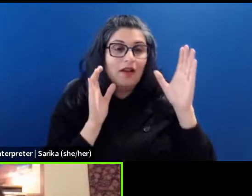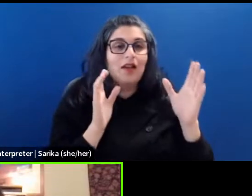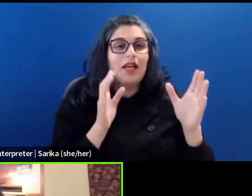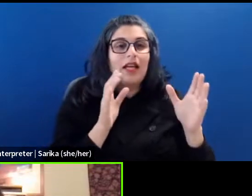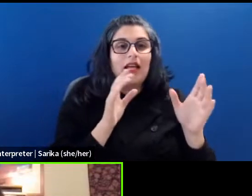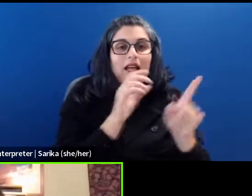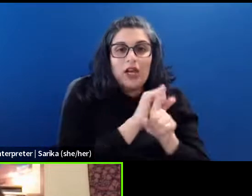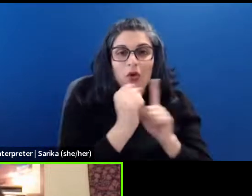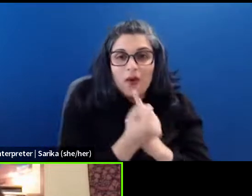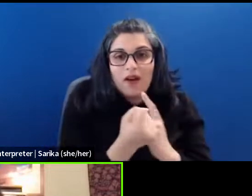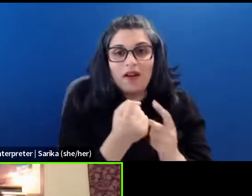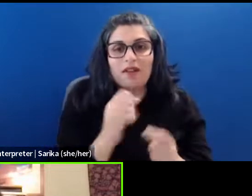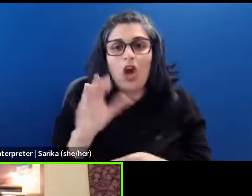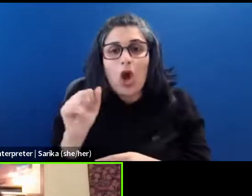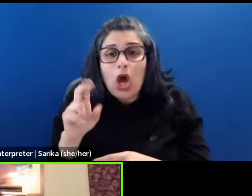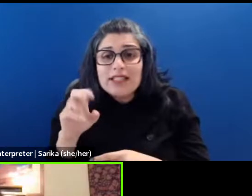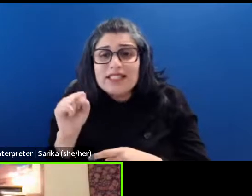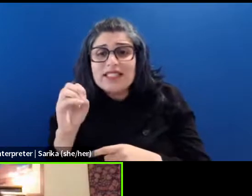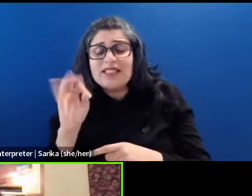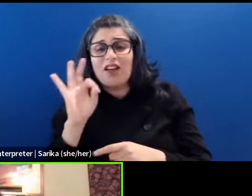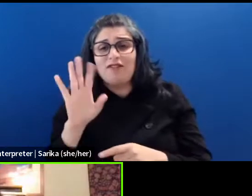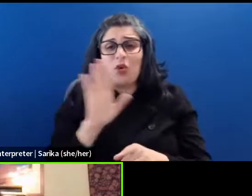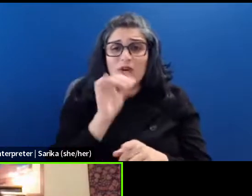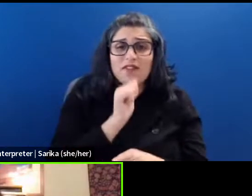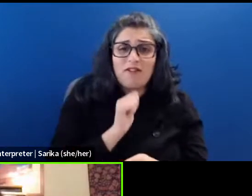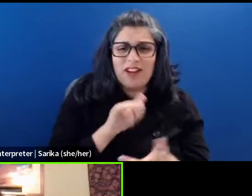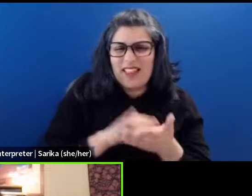right? That's the first thing.